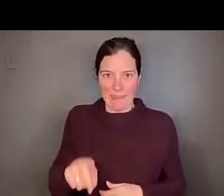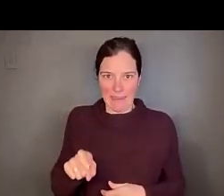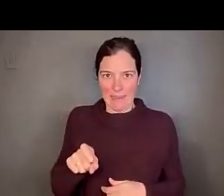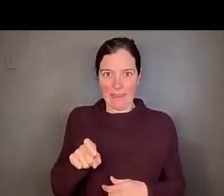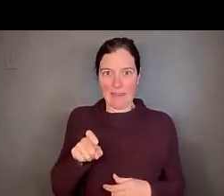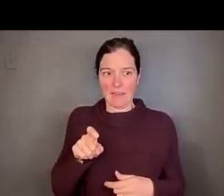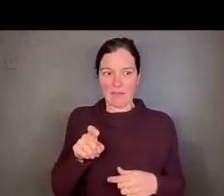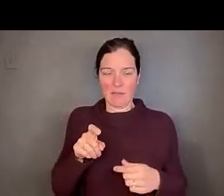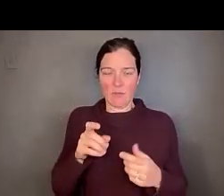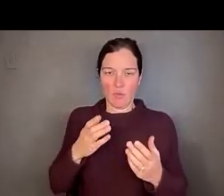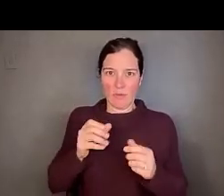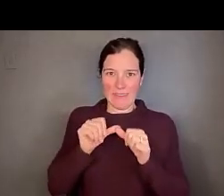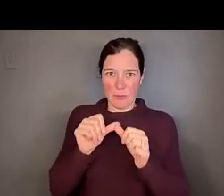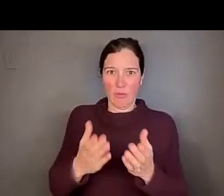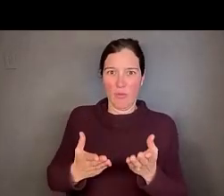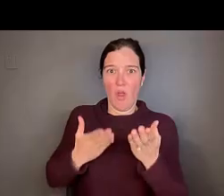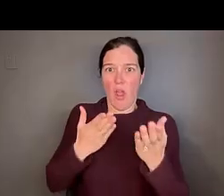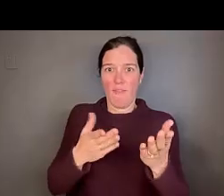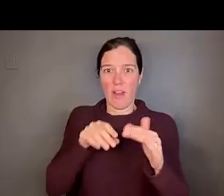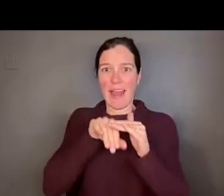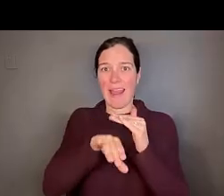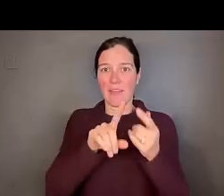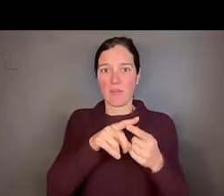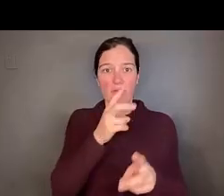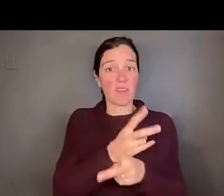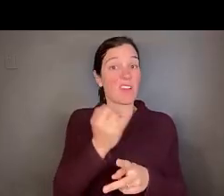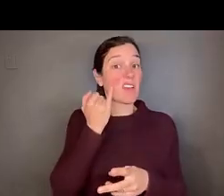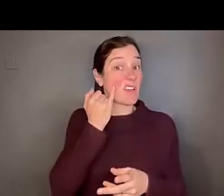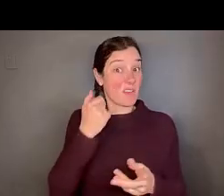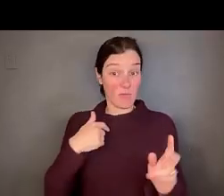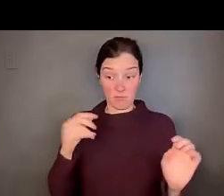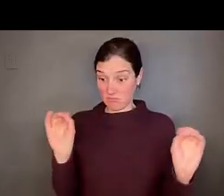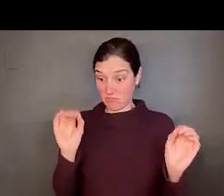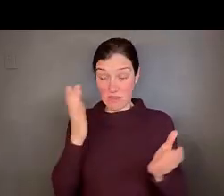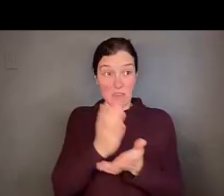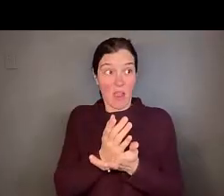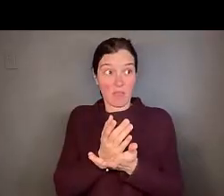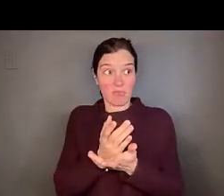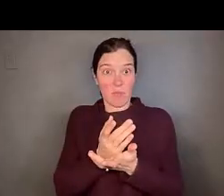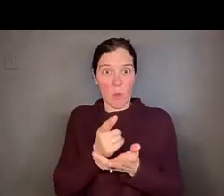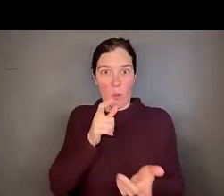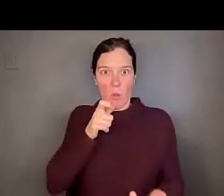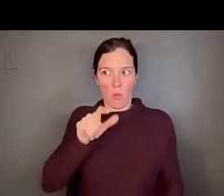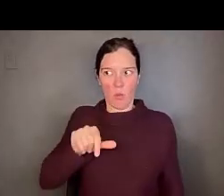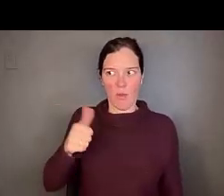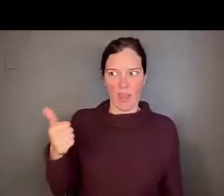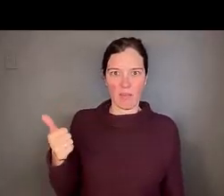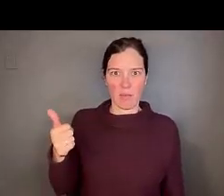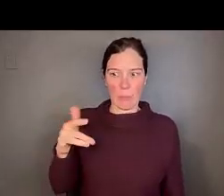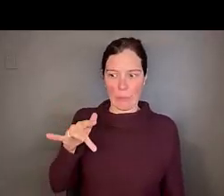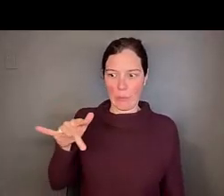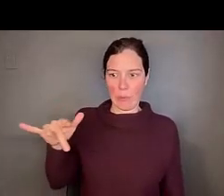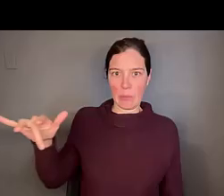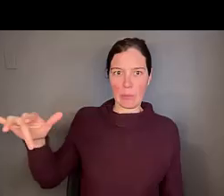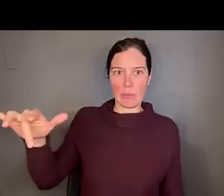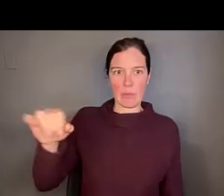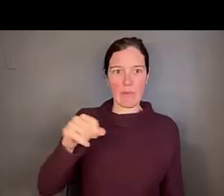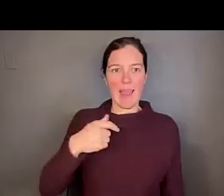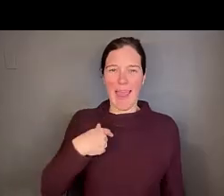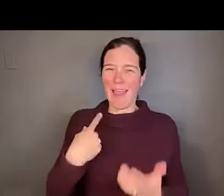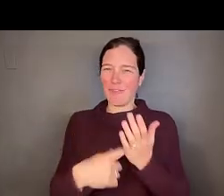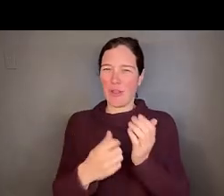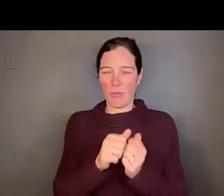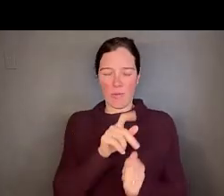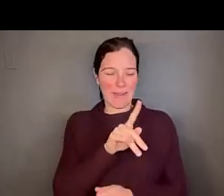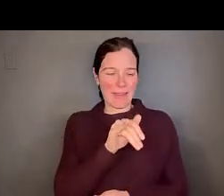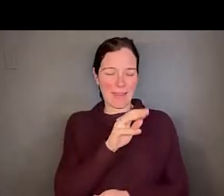to offer that access to care? Because if we don't, there is no one out here. And Kim, you and I have talked about this before, and I say it to